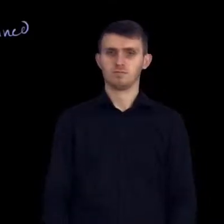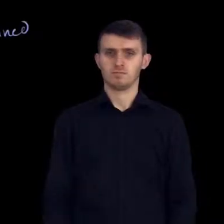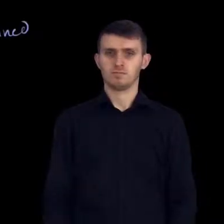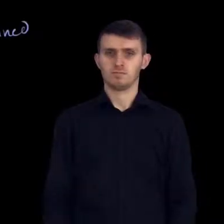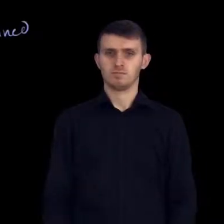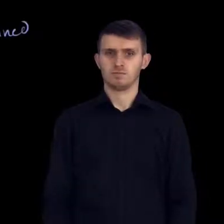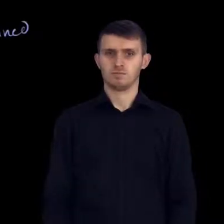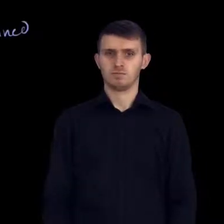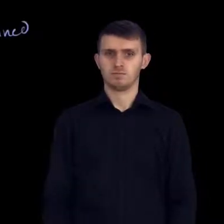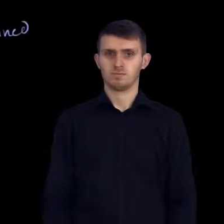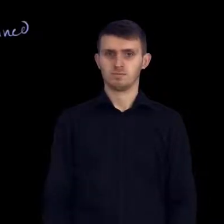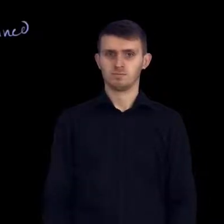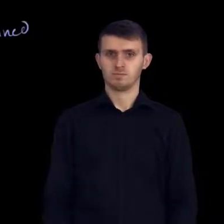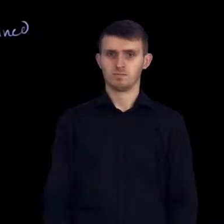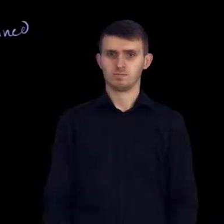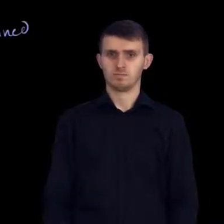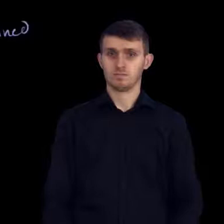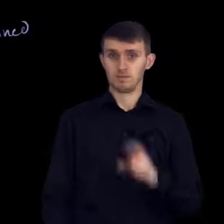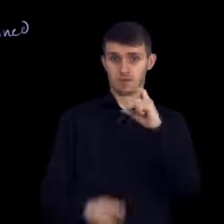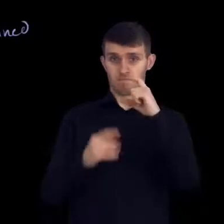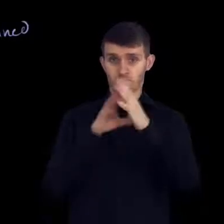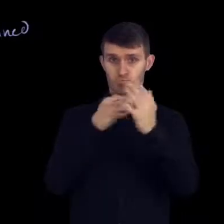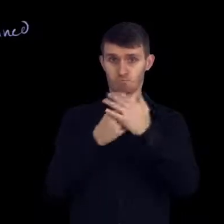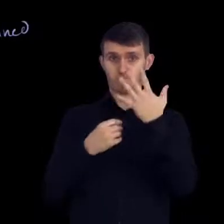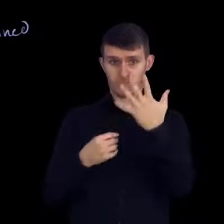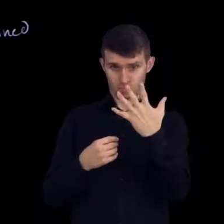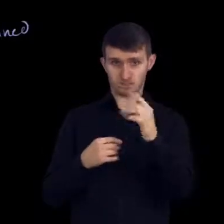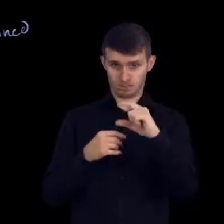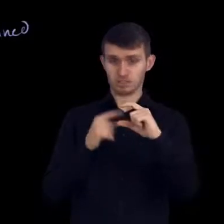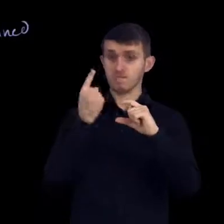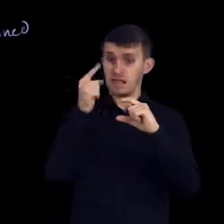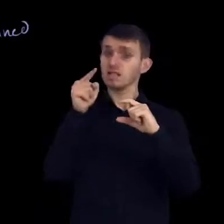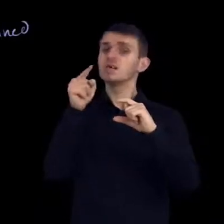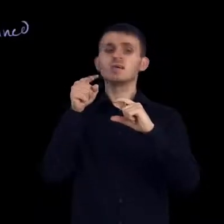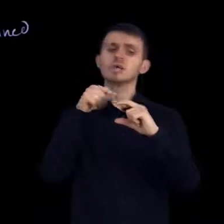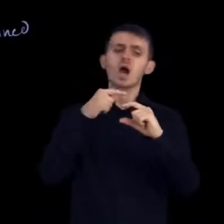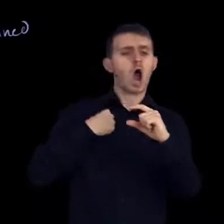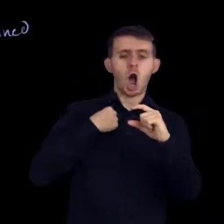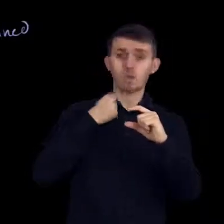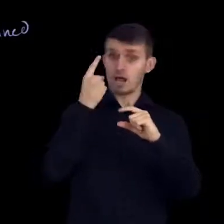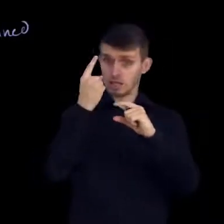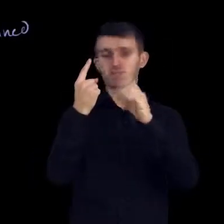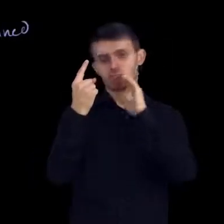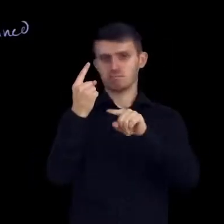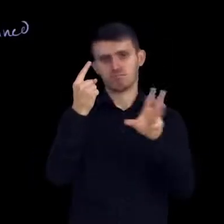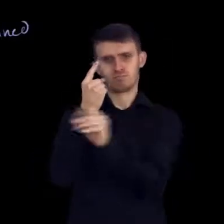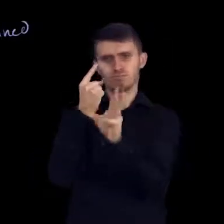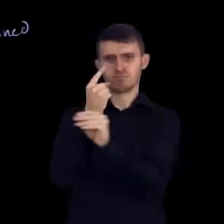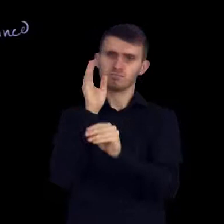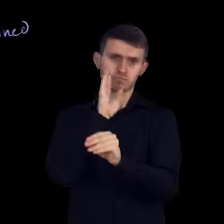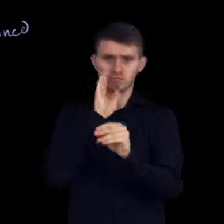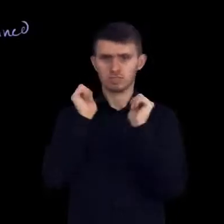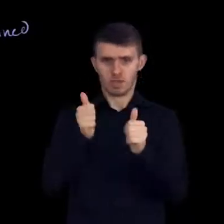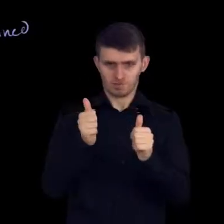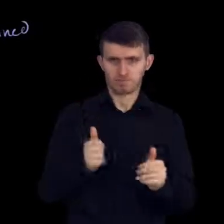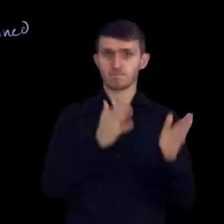5. So let me do that in, I want to do that in a different color. 5 to the first power is just going to be equal to